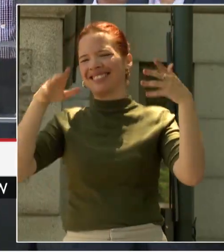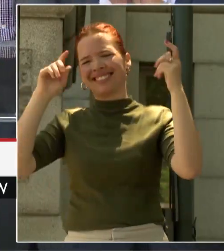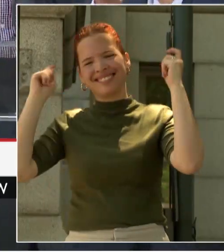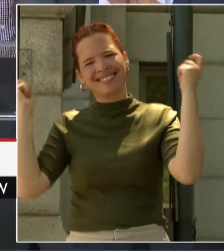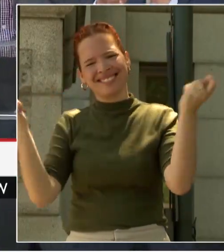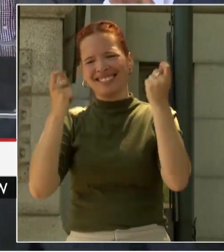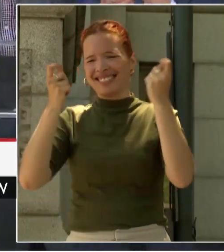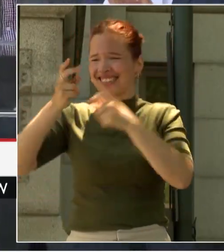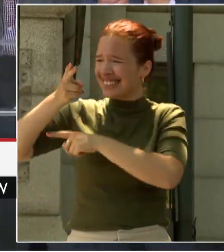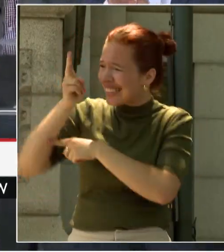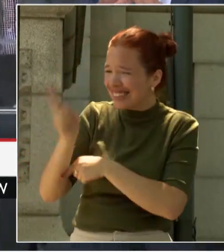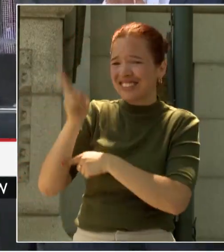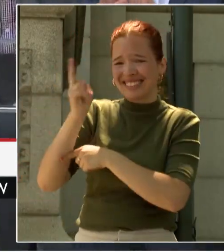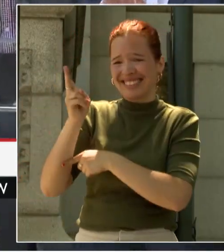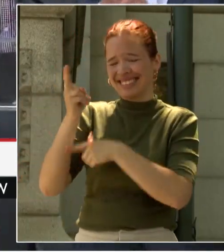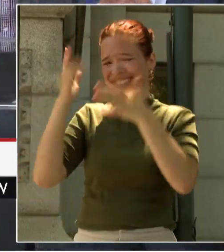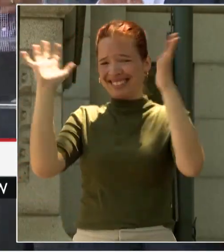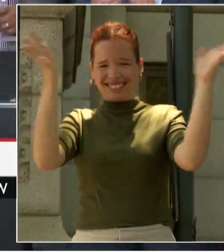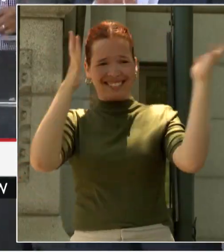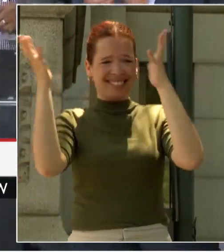ours. Okay.